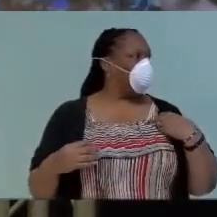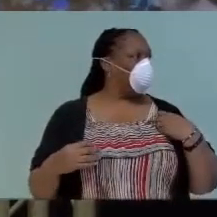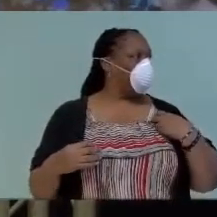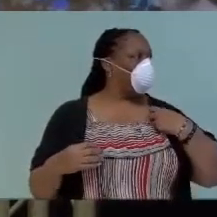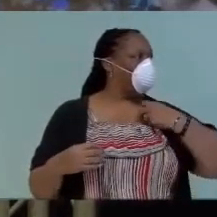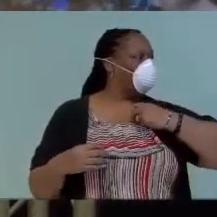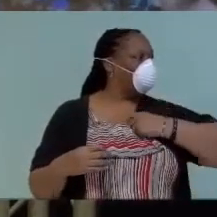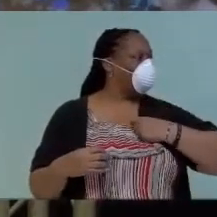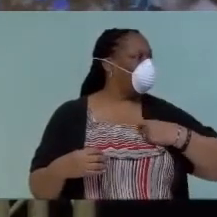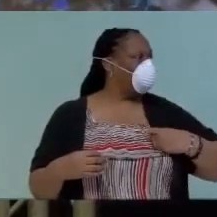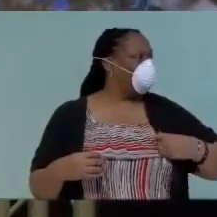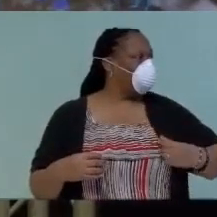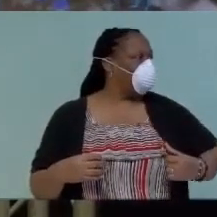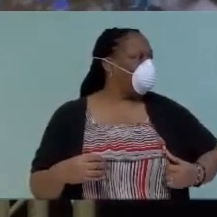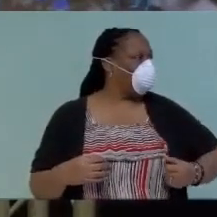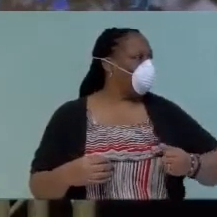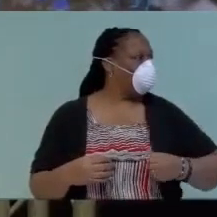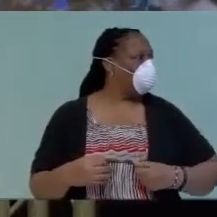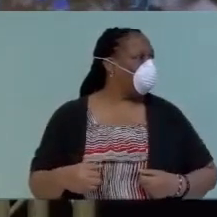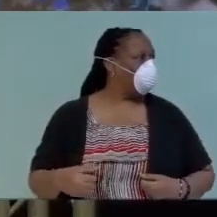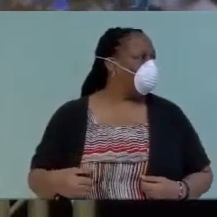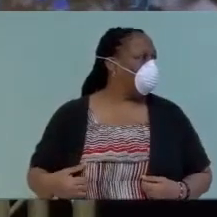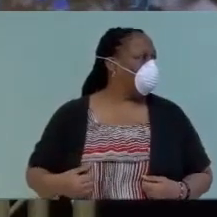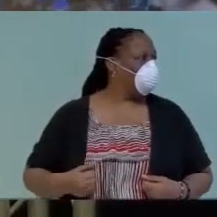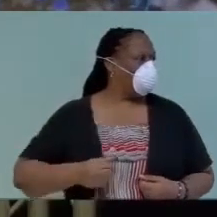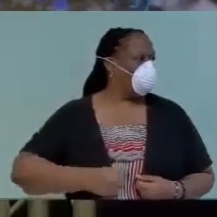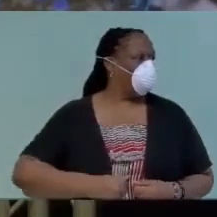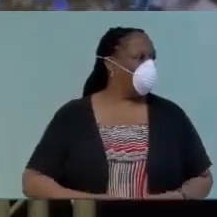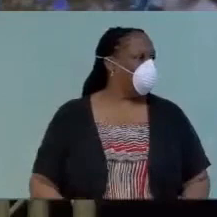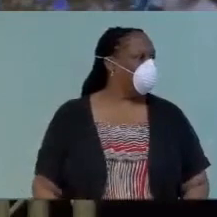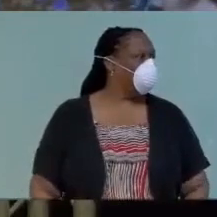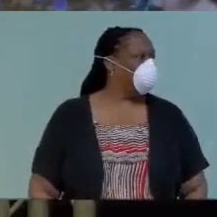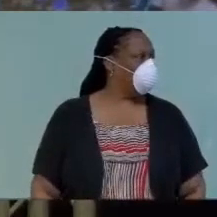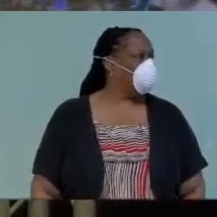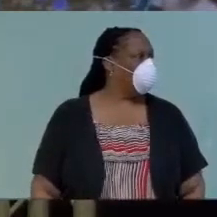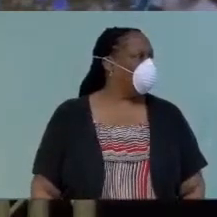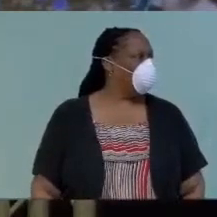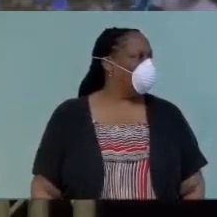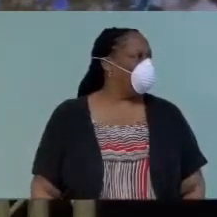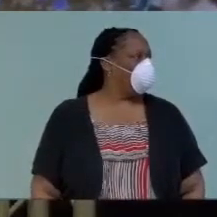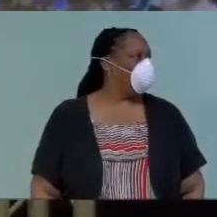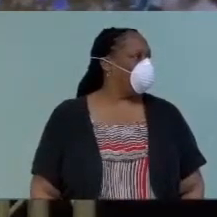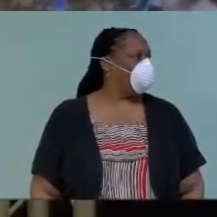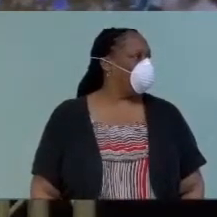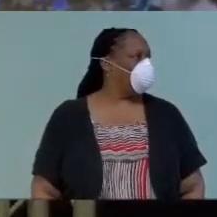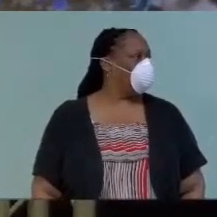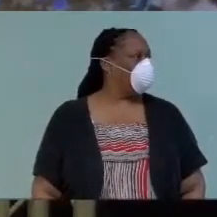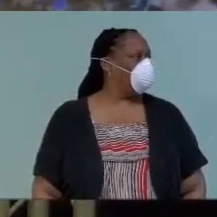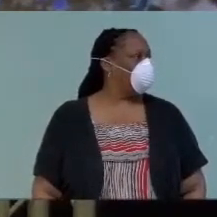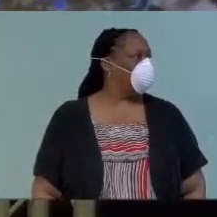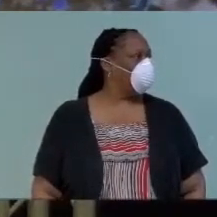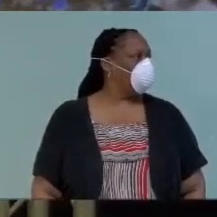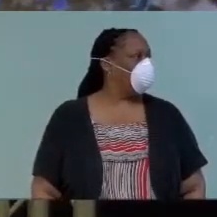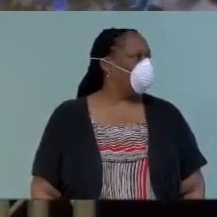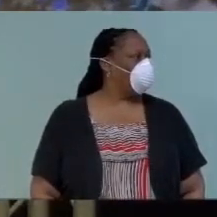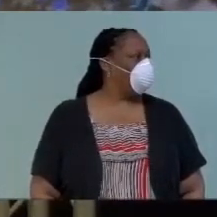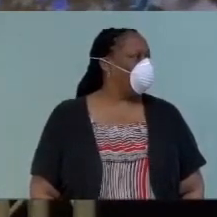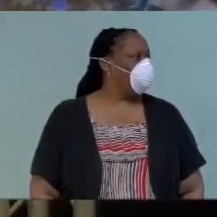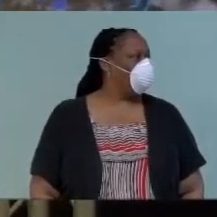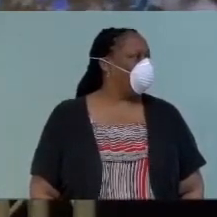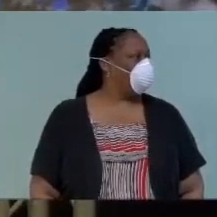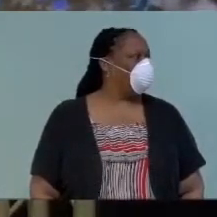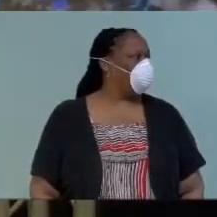5, critical staff become infected or otherwise unable to perform their duties, example being quarantined. And